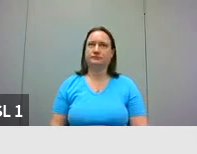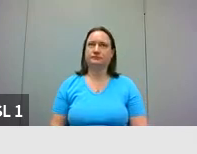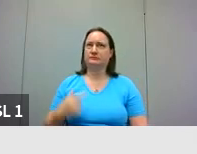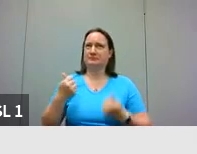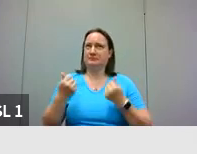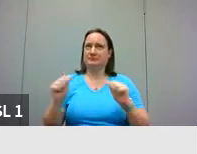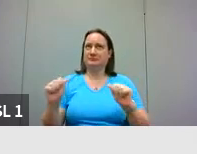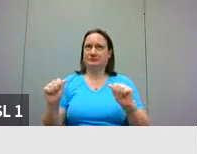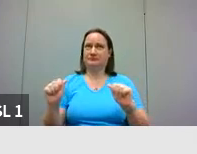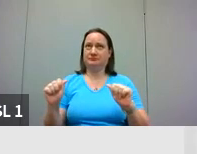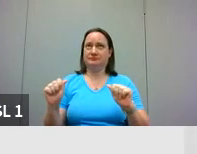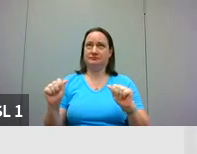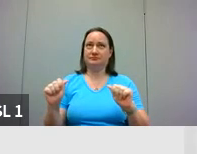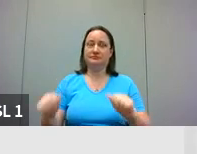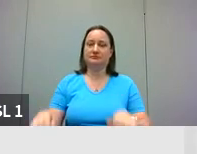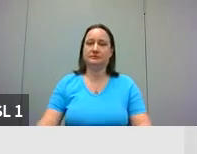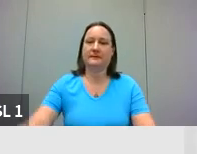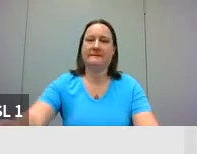All right.